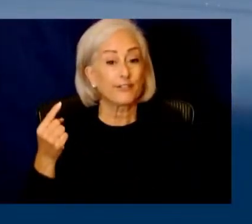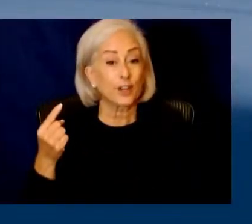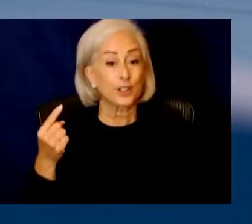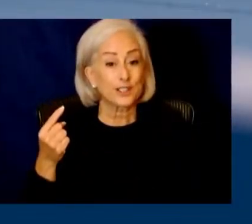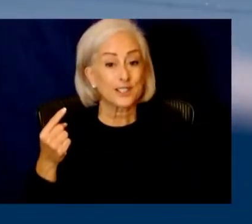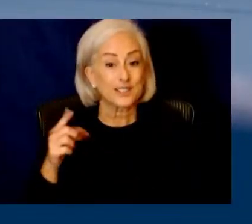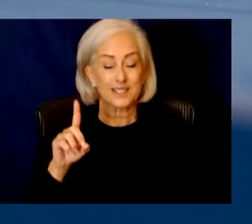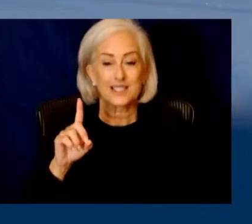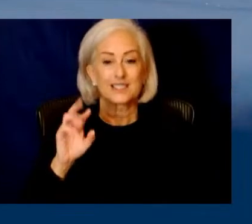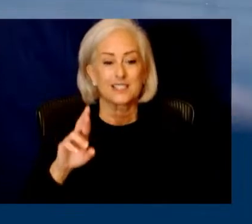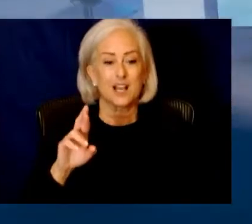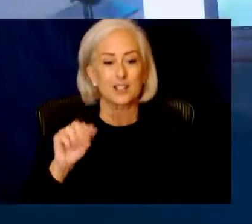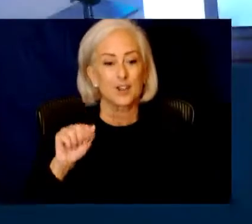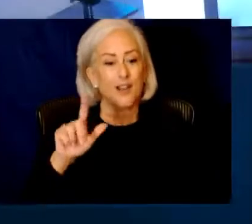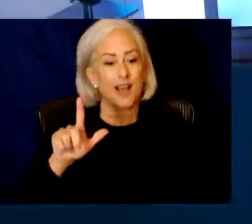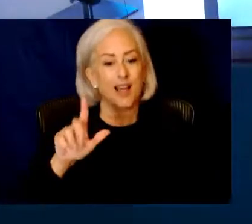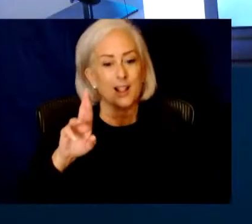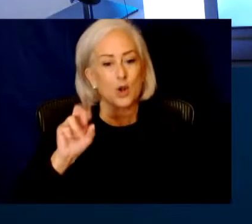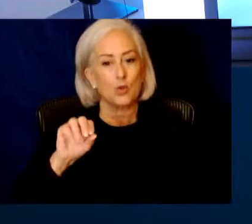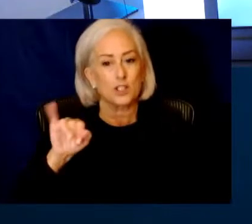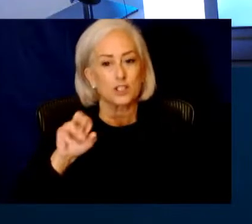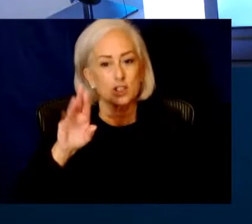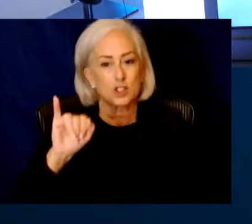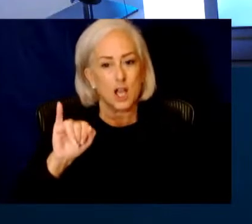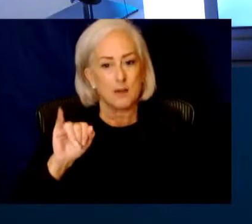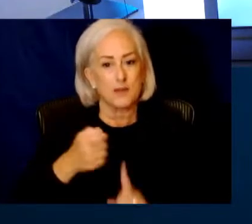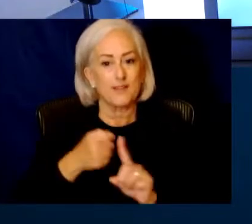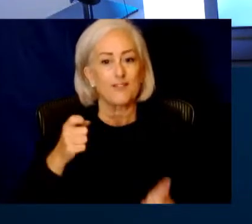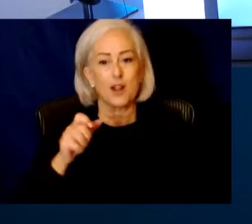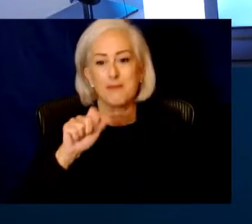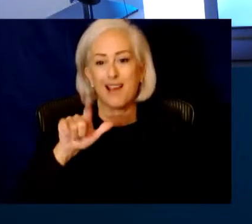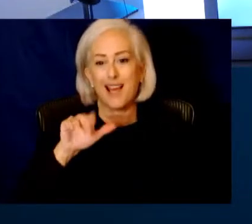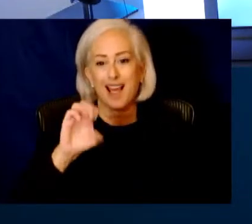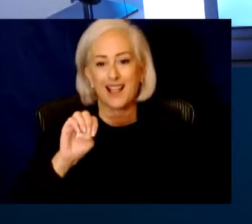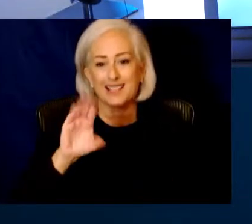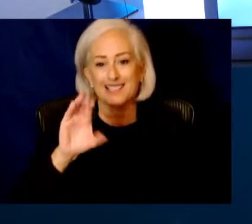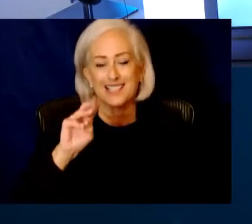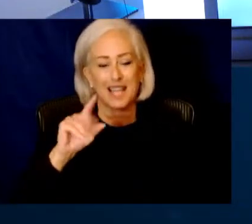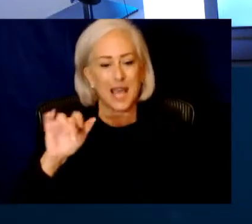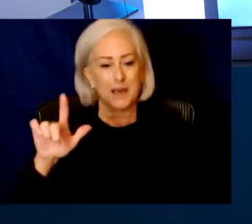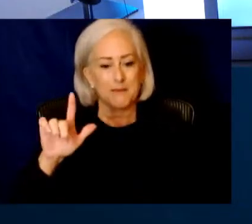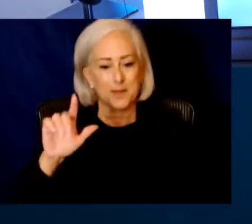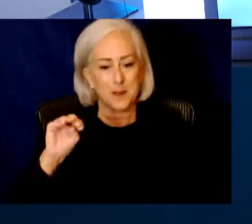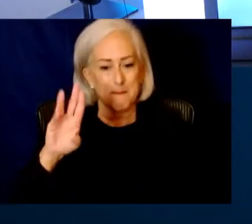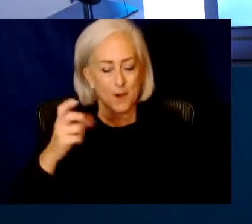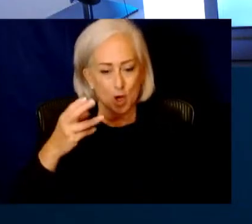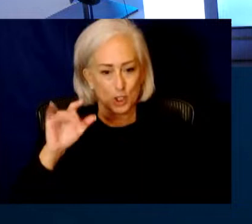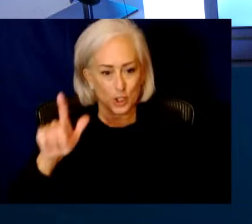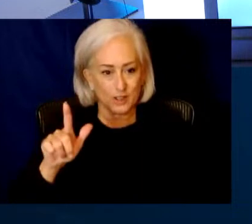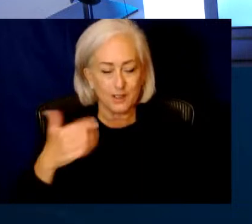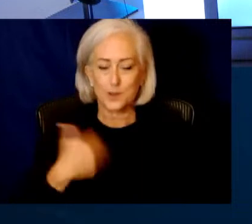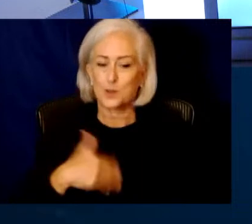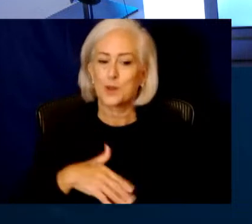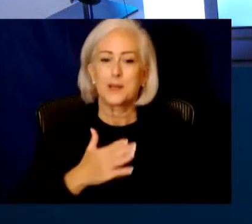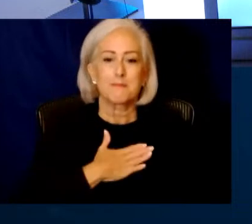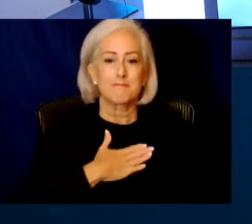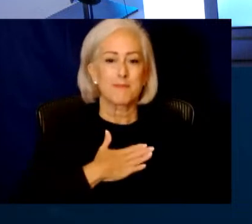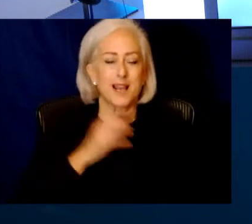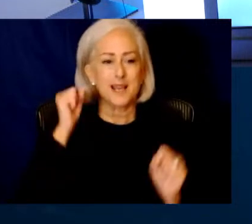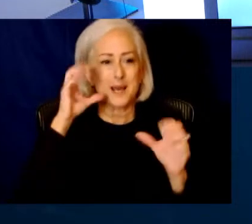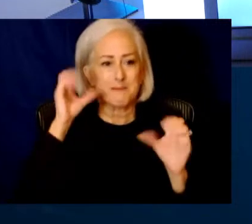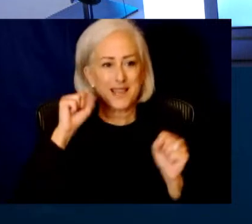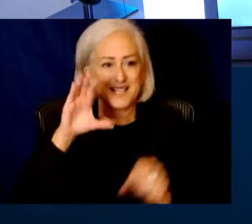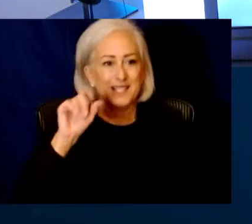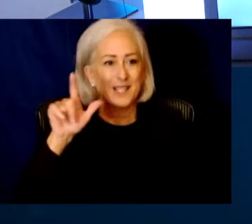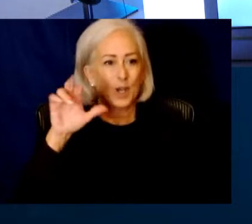Al Rajabi from Alice Campbell Marshall, who says, Dr. Al Rajabi is my incredible colon cancer doctor. Please say hi